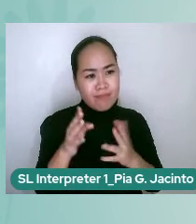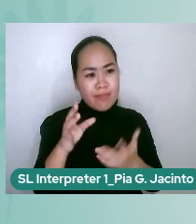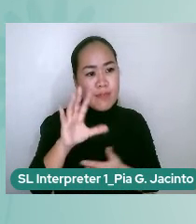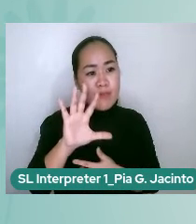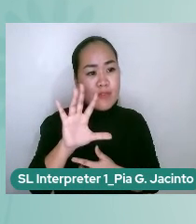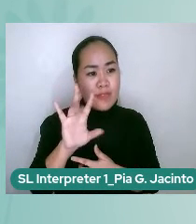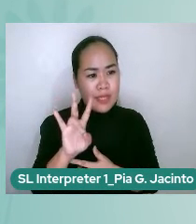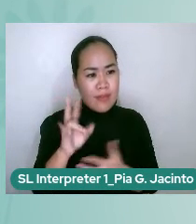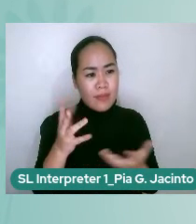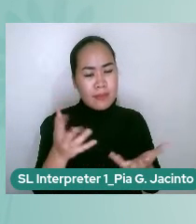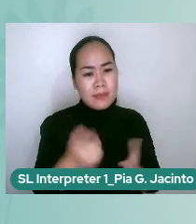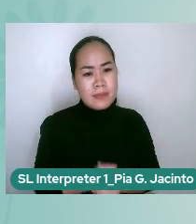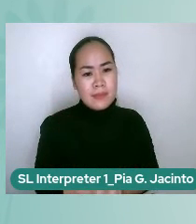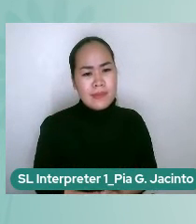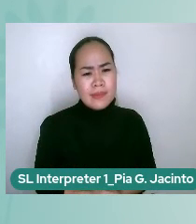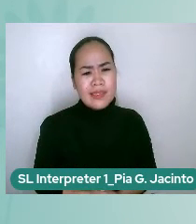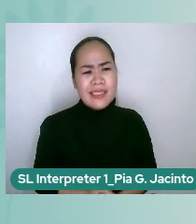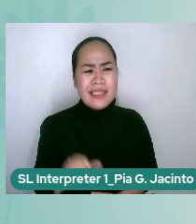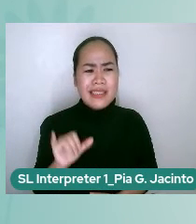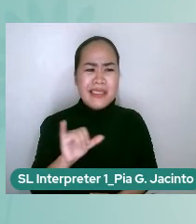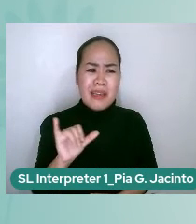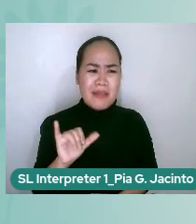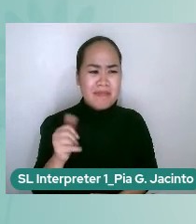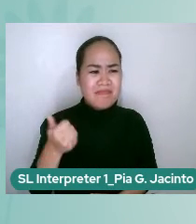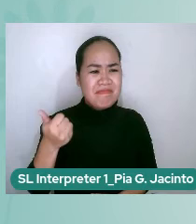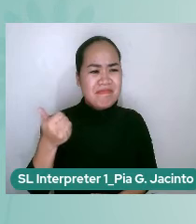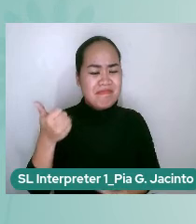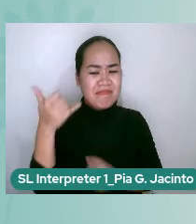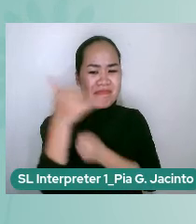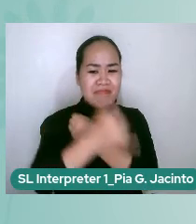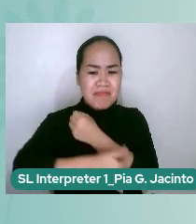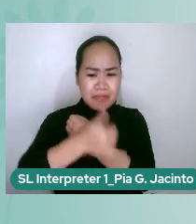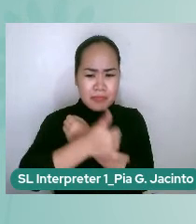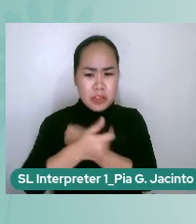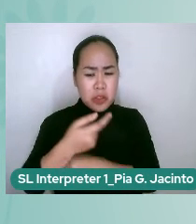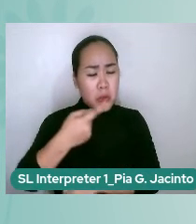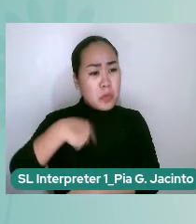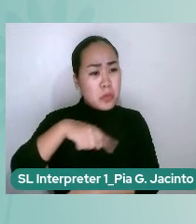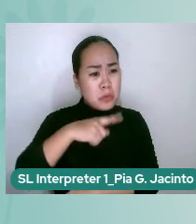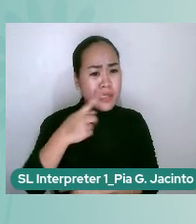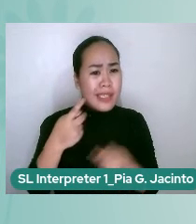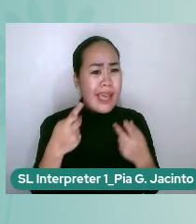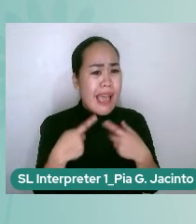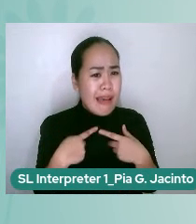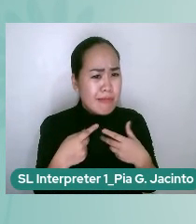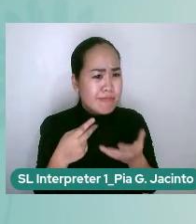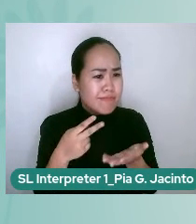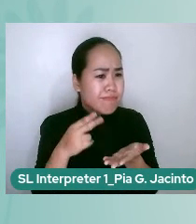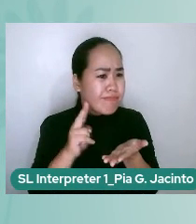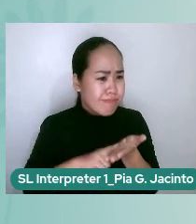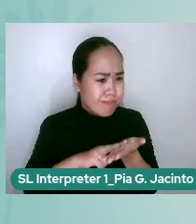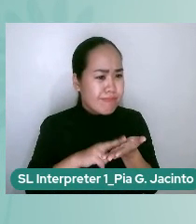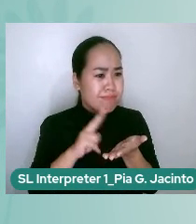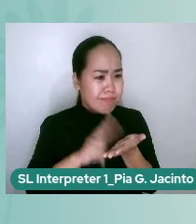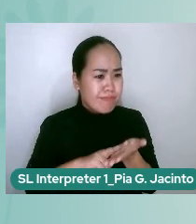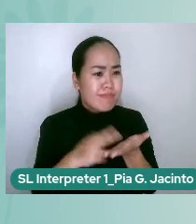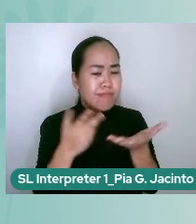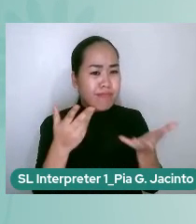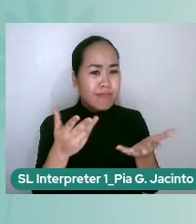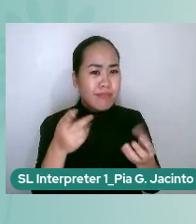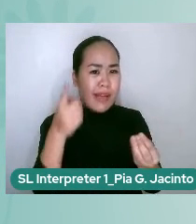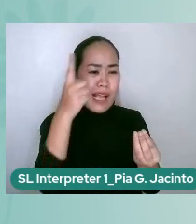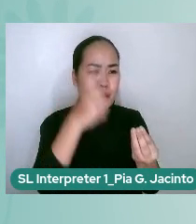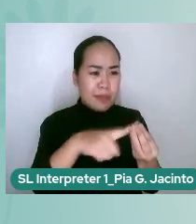So like many countries, we have signed on, Malaysia has signed on to the